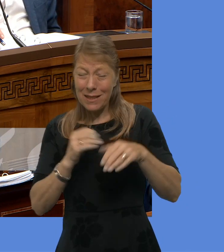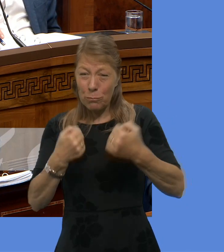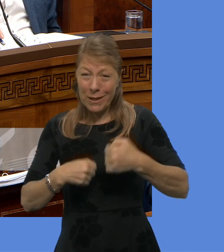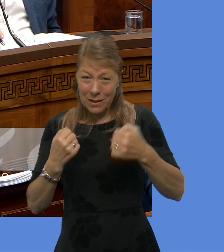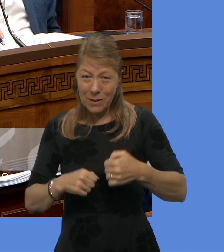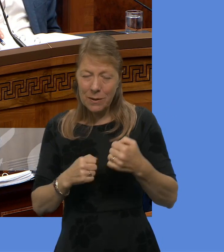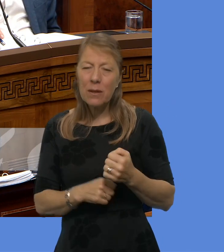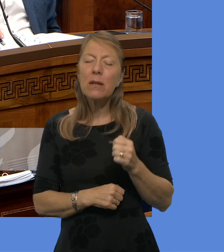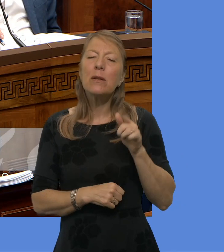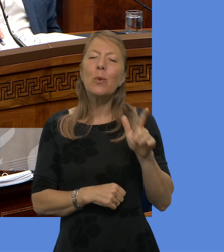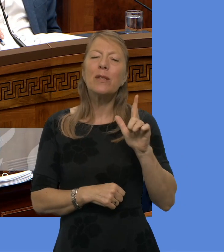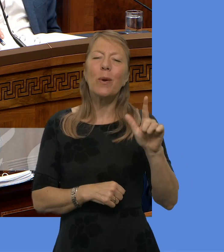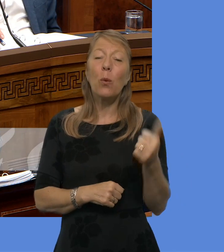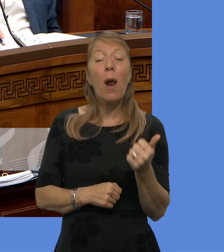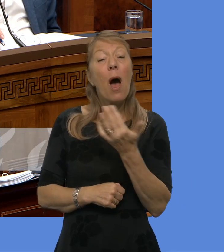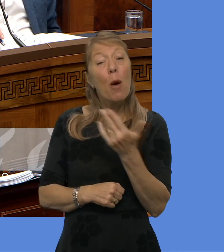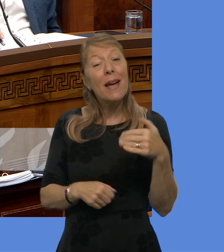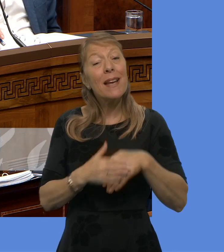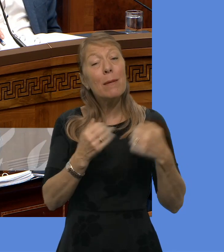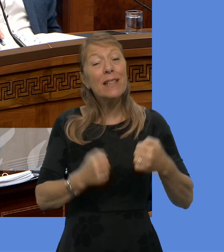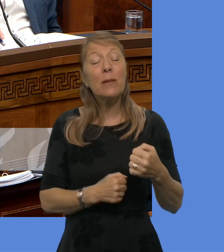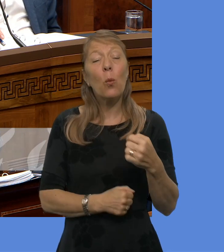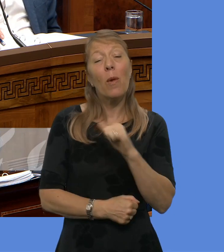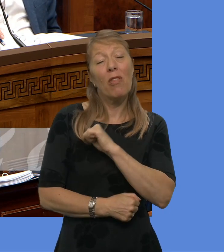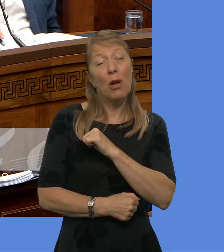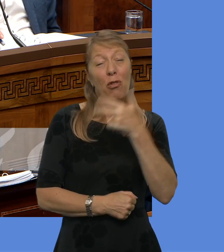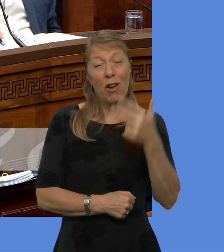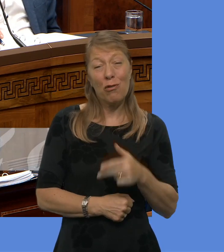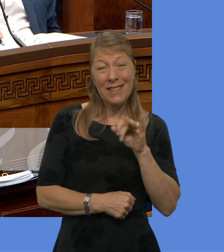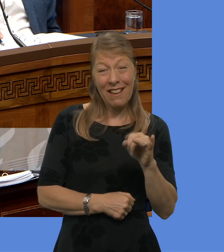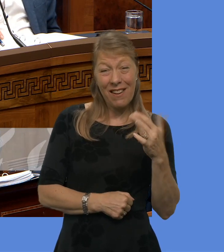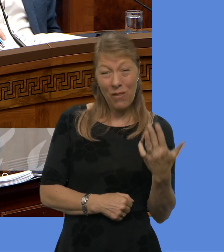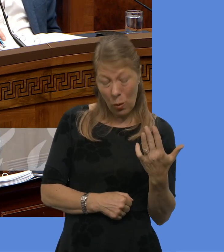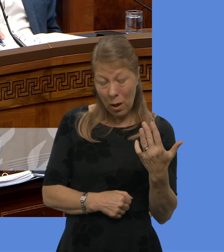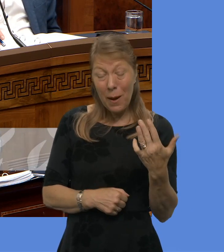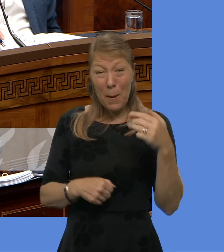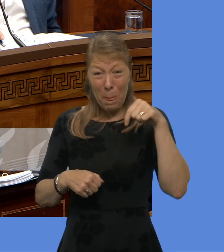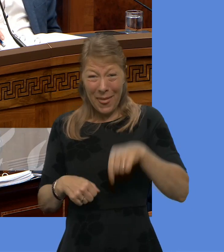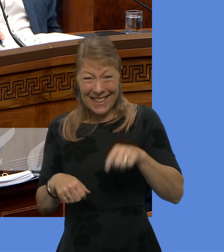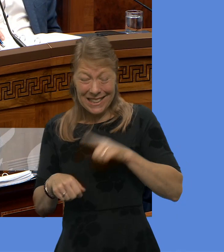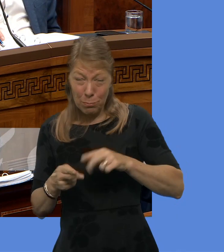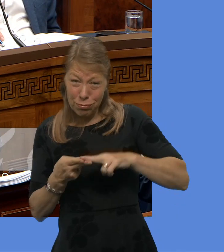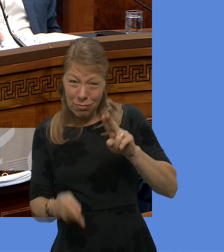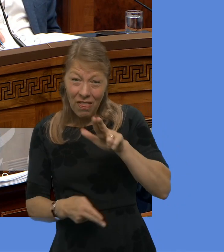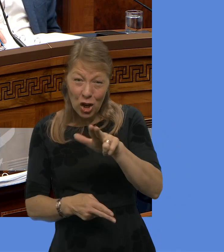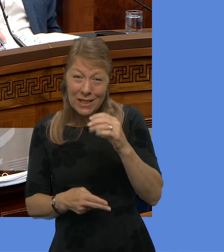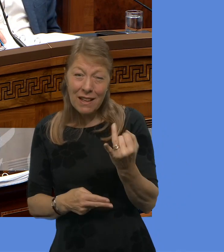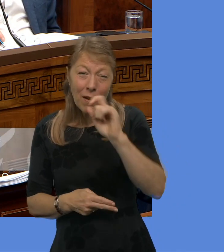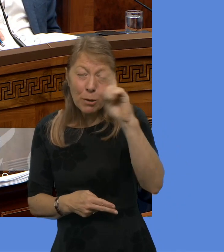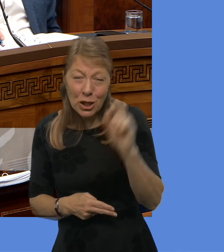in Northern Ireland was 1,374. On the 1st of April this year, the population had increased by 37%